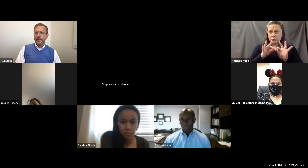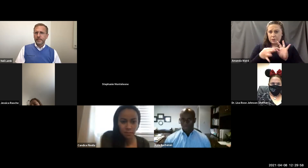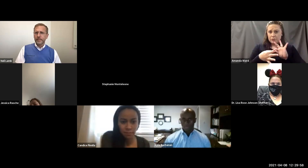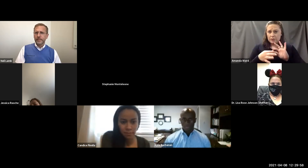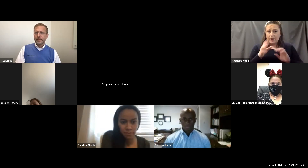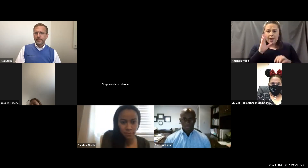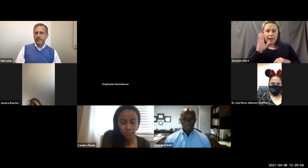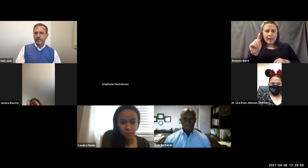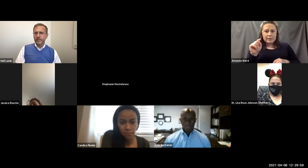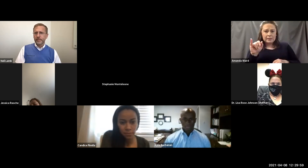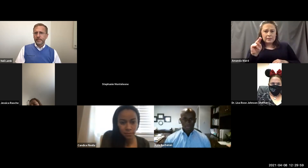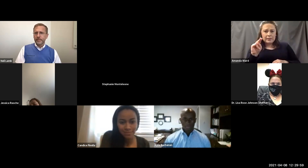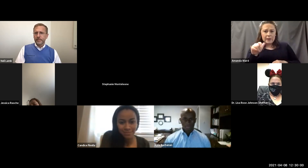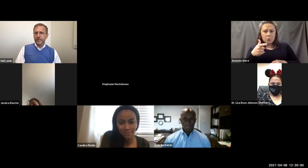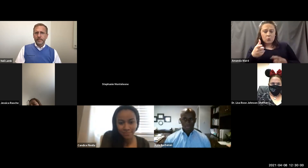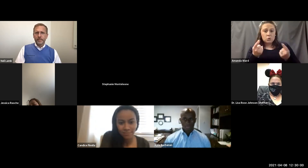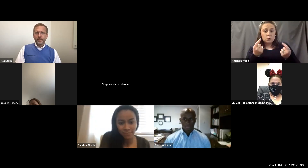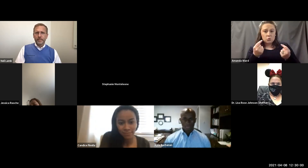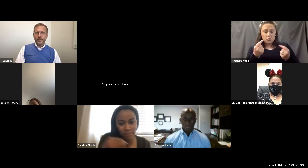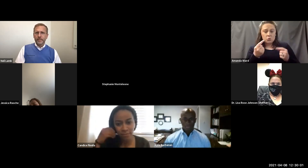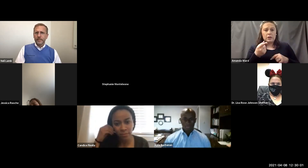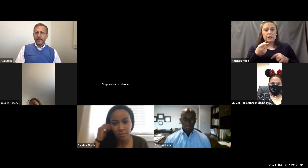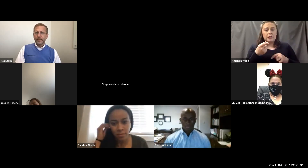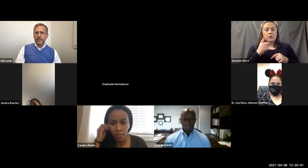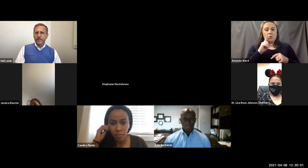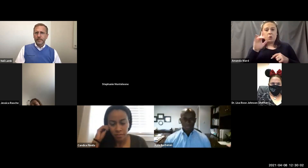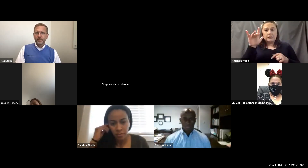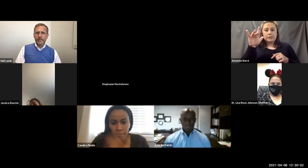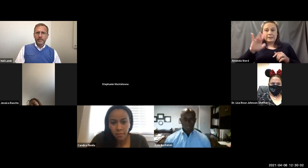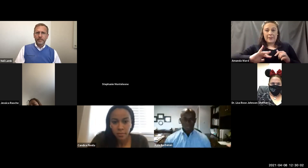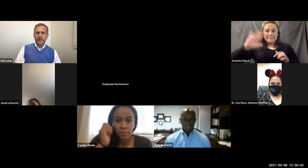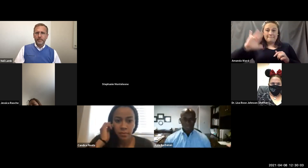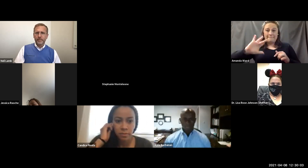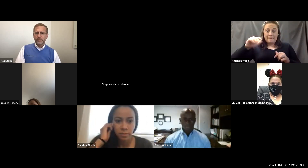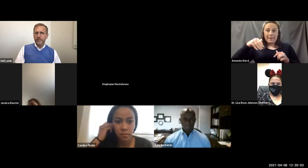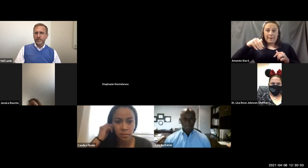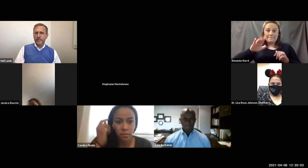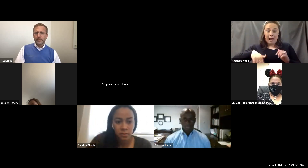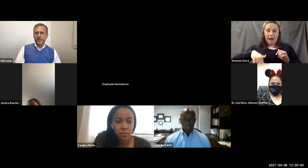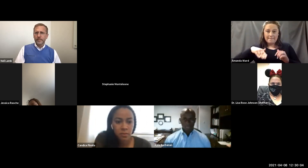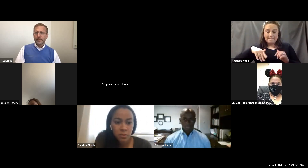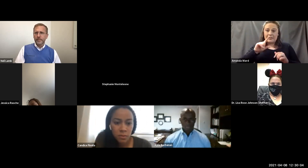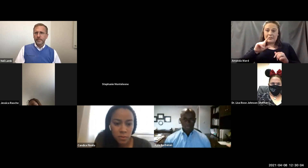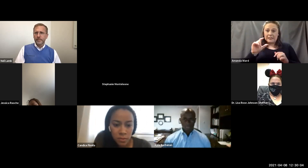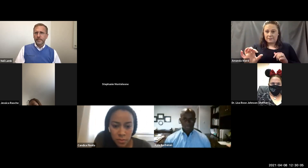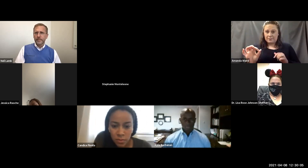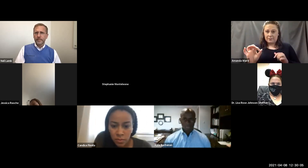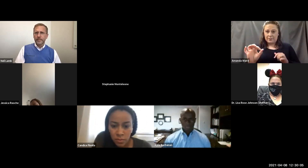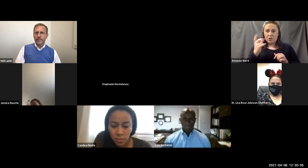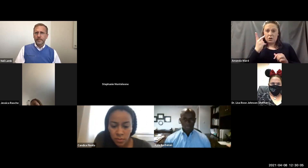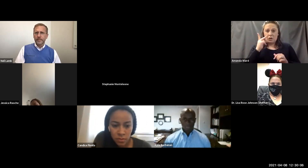Iris, it's Tiffany Clayton. What you'll need to do is go down to the very bottom of your screen and there's a globe looking icon that